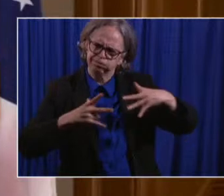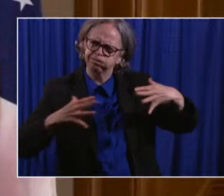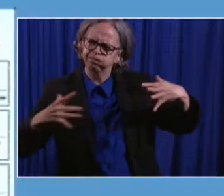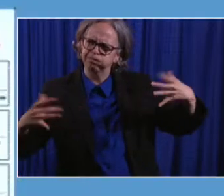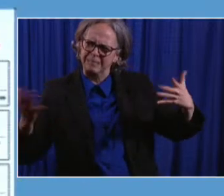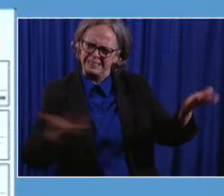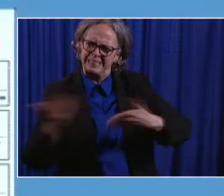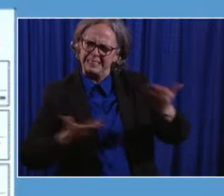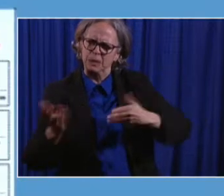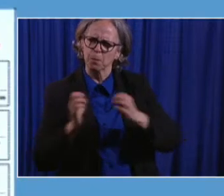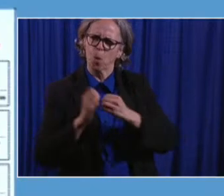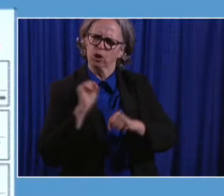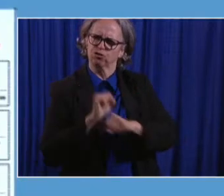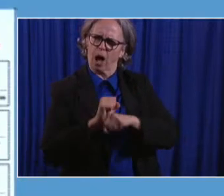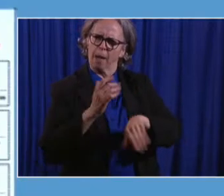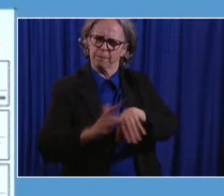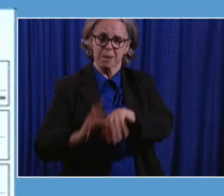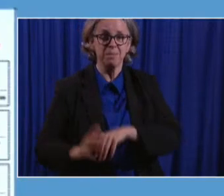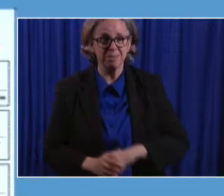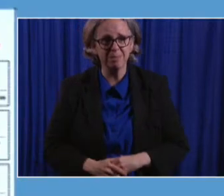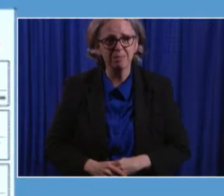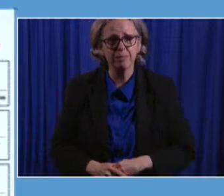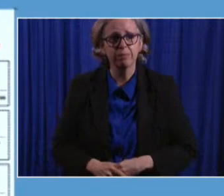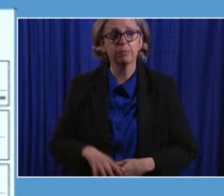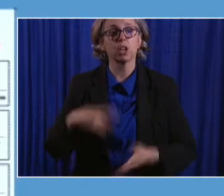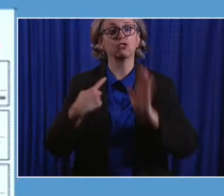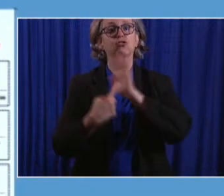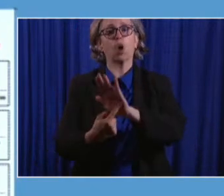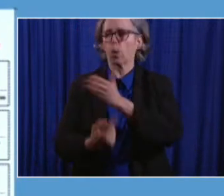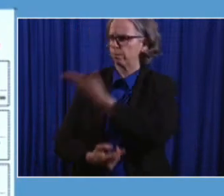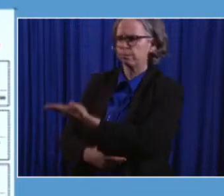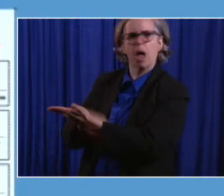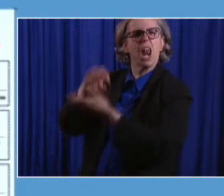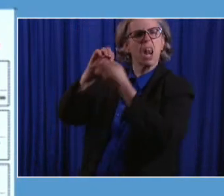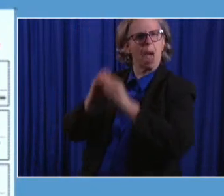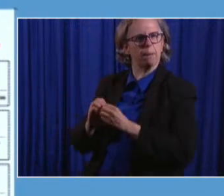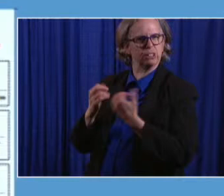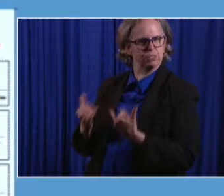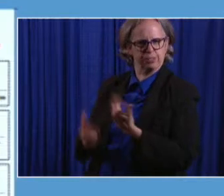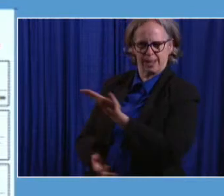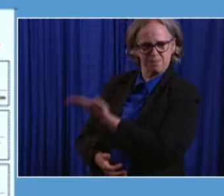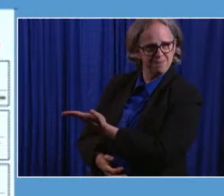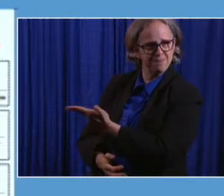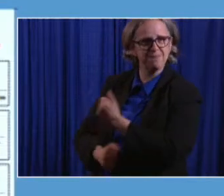Eric, let's go and let's take a look at some of our data slides.